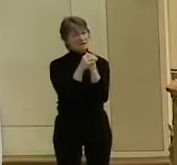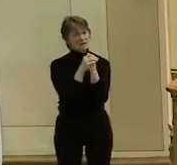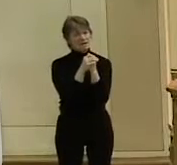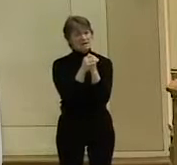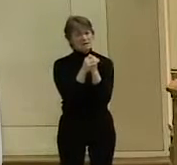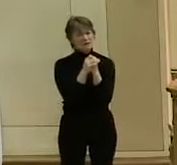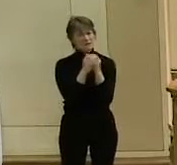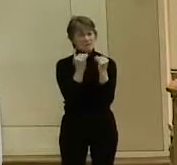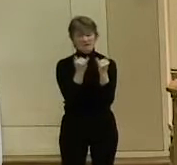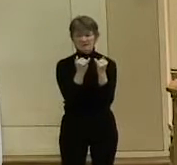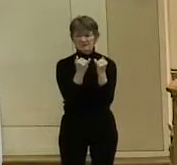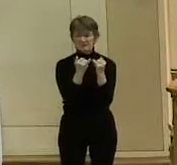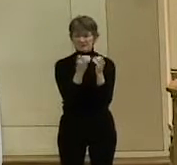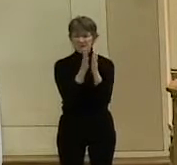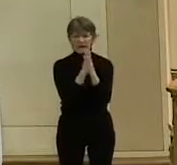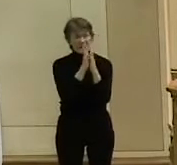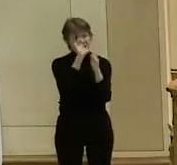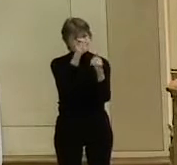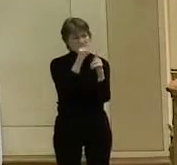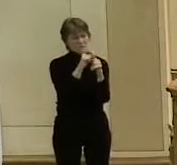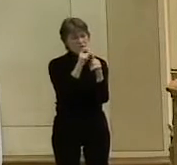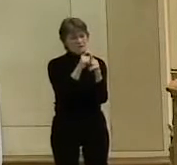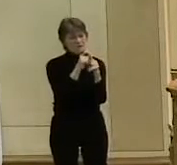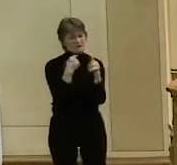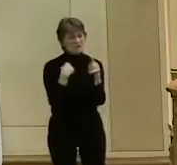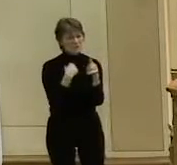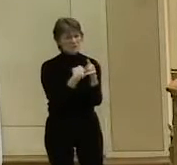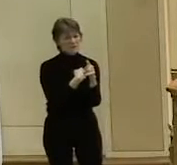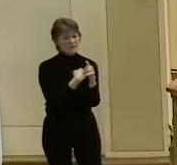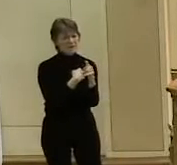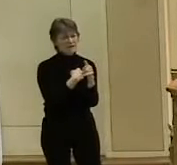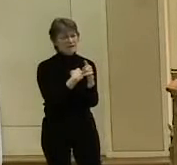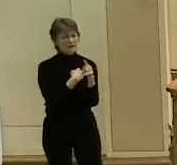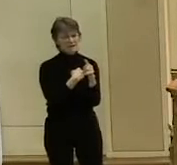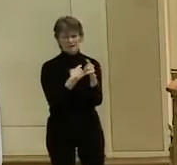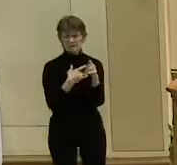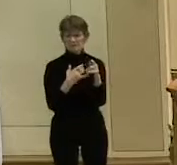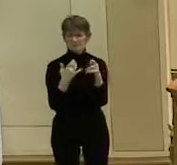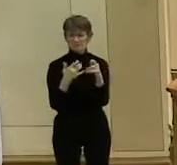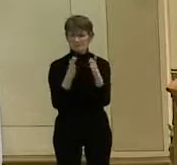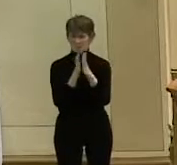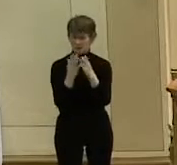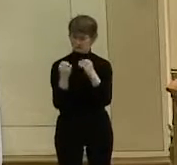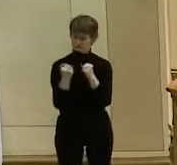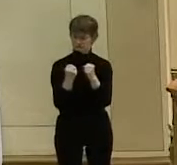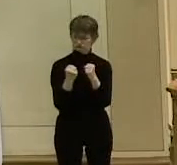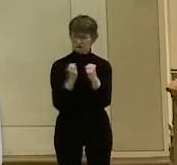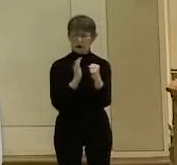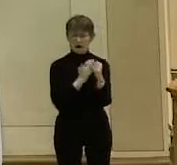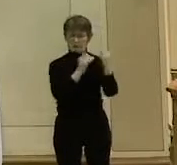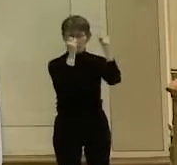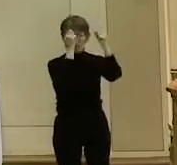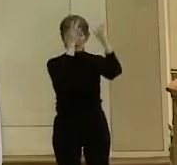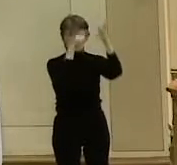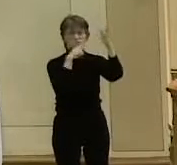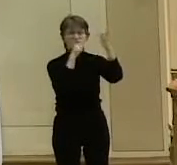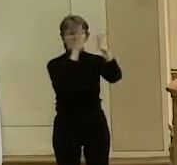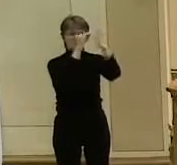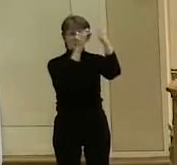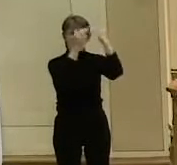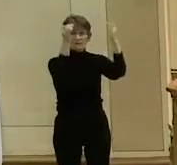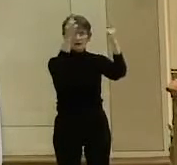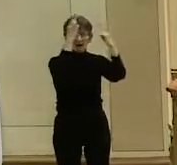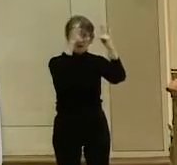this place in his name, we are praying with confidence. Our Father, who art